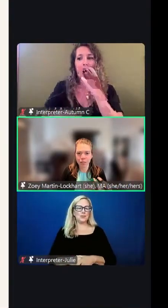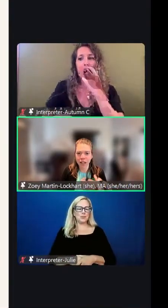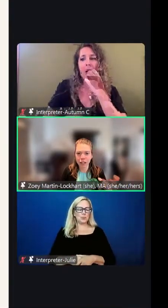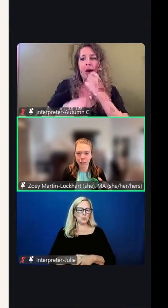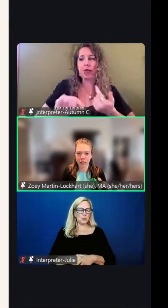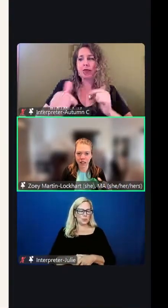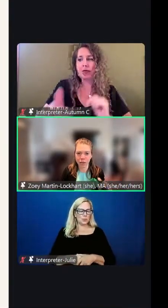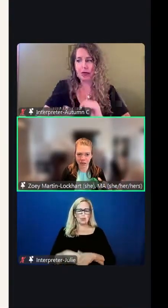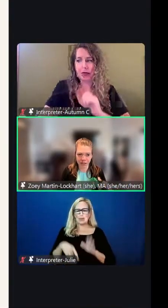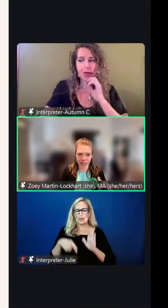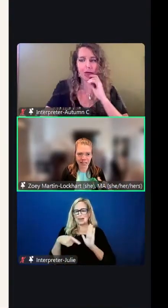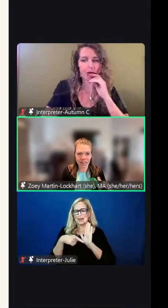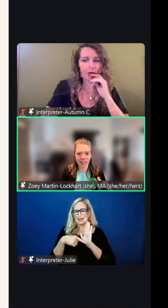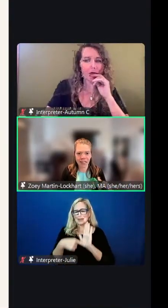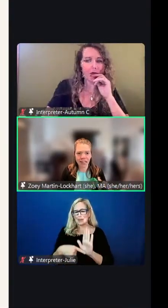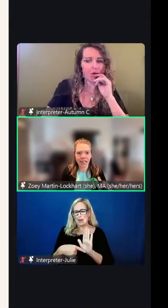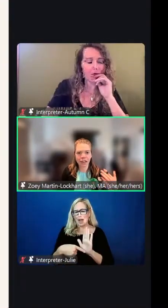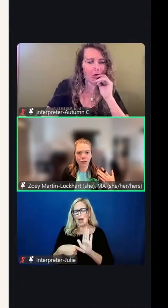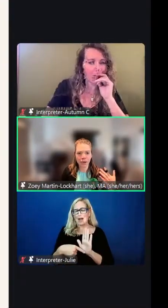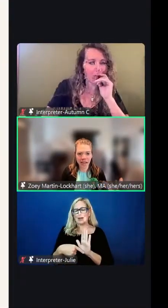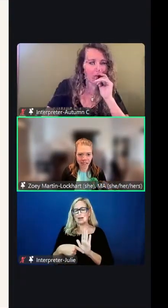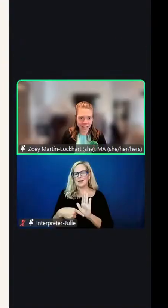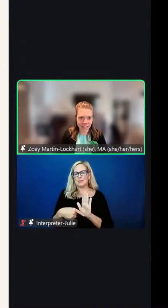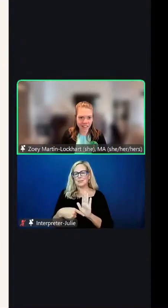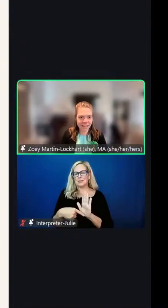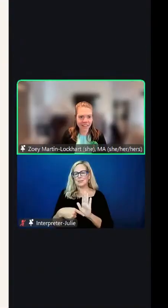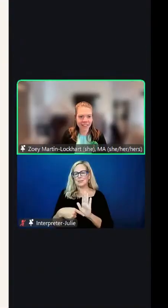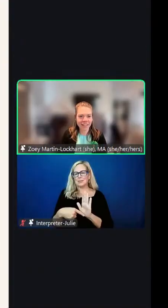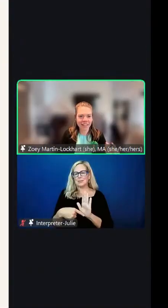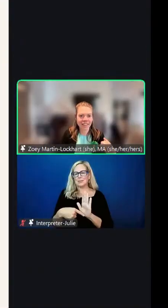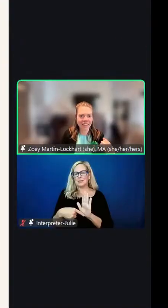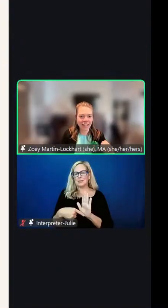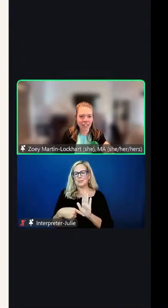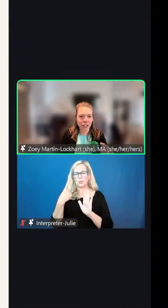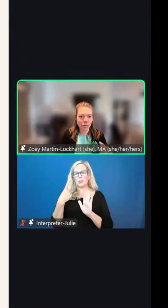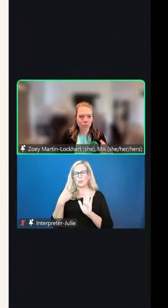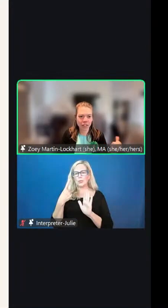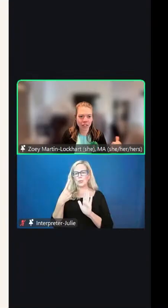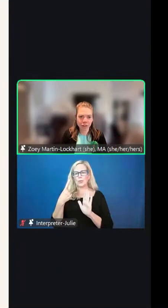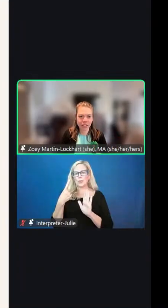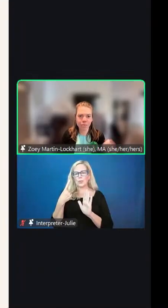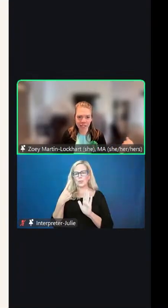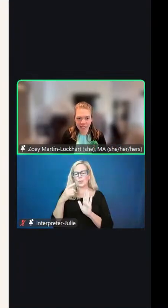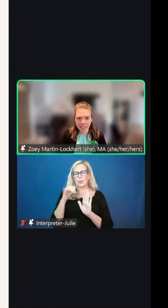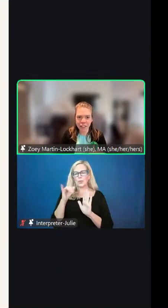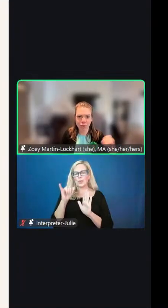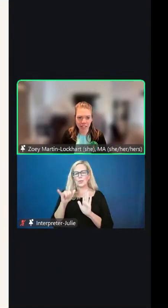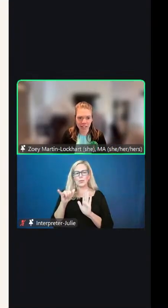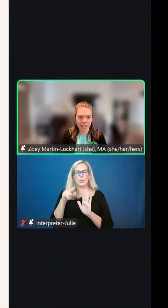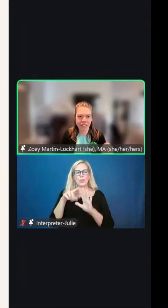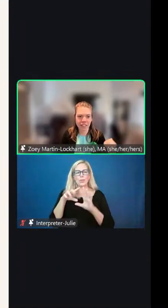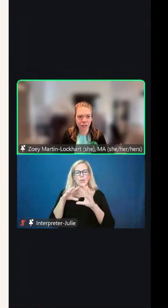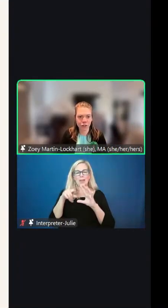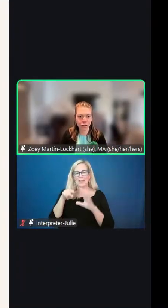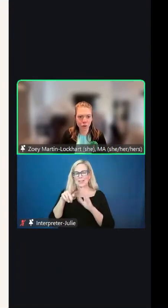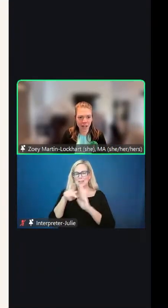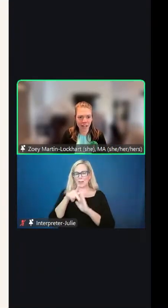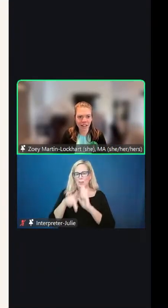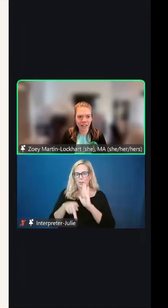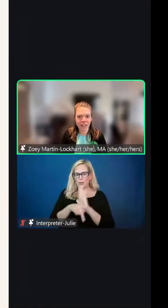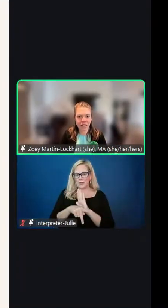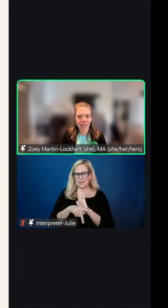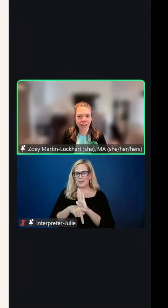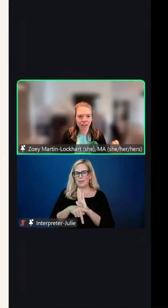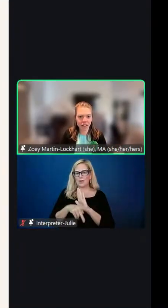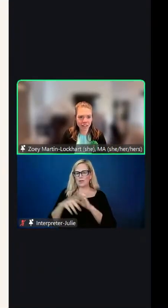something much more amorphous. In reality, these principles, methods, and practices